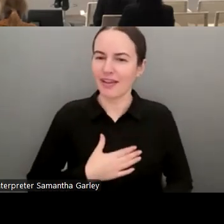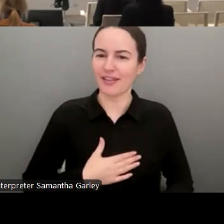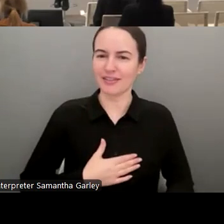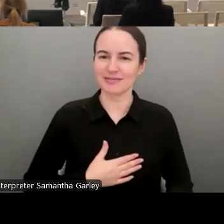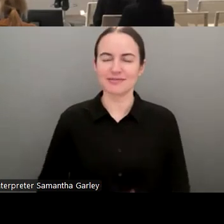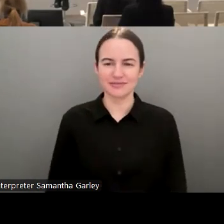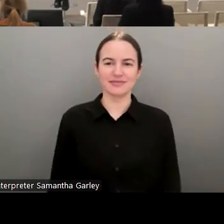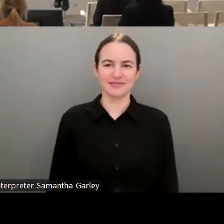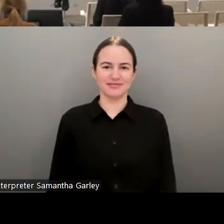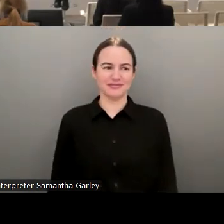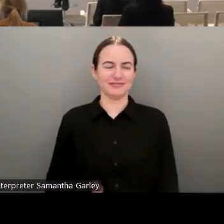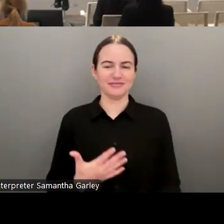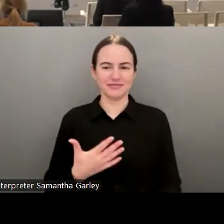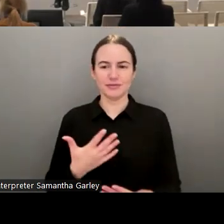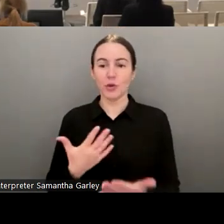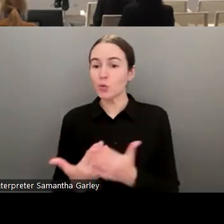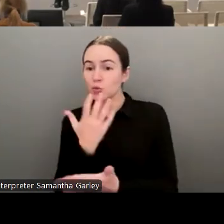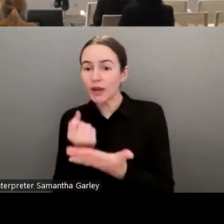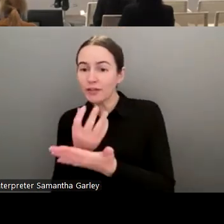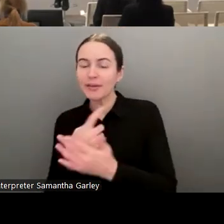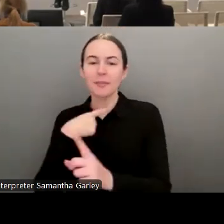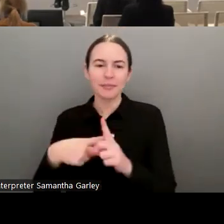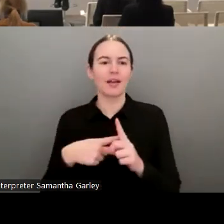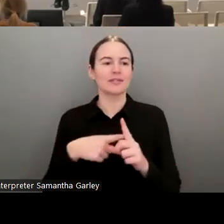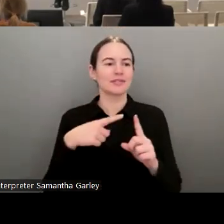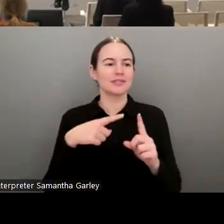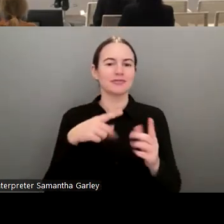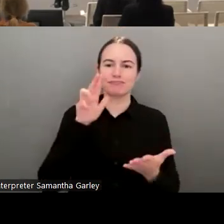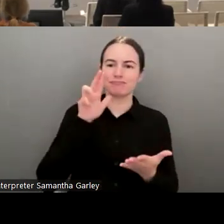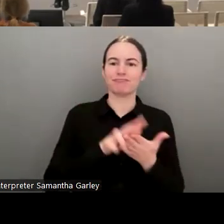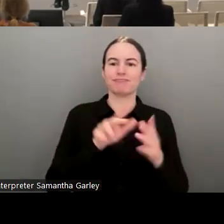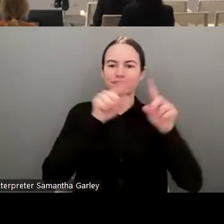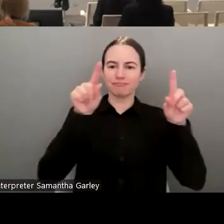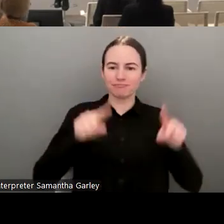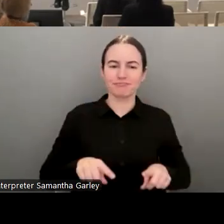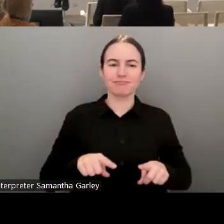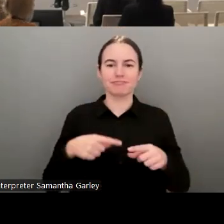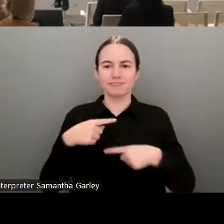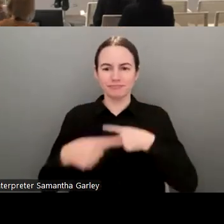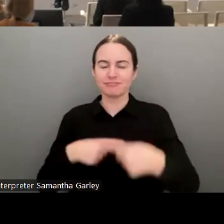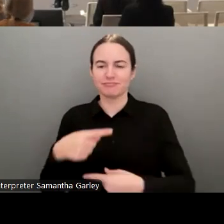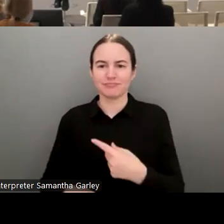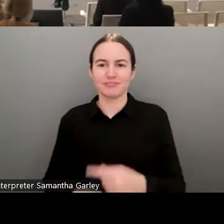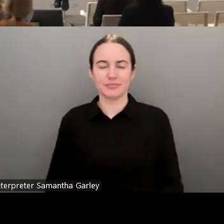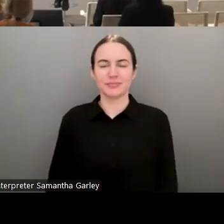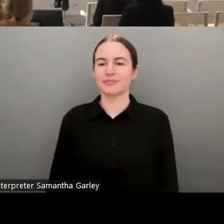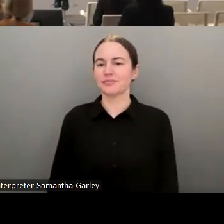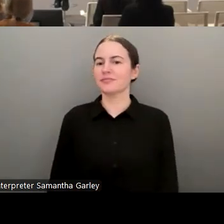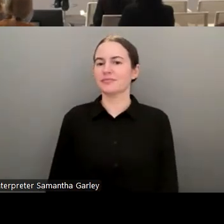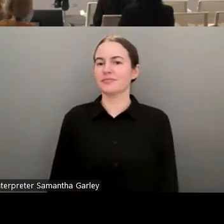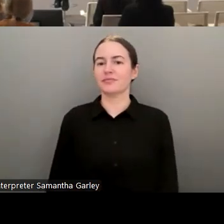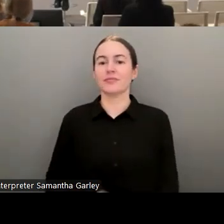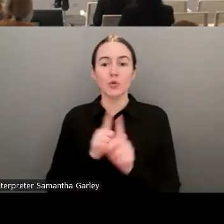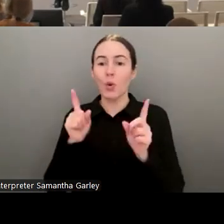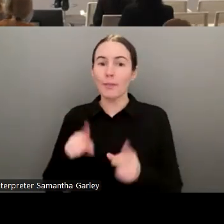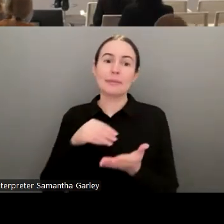sustainably support your certification. So you don't need to pay additional fees like as any other exams you do,